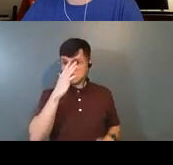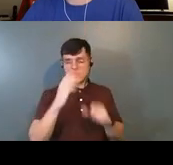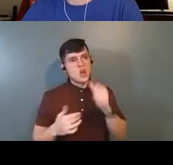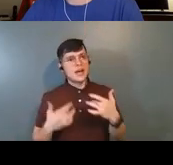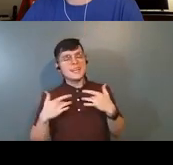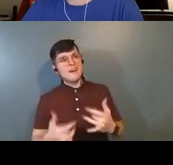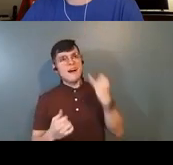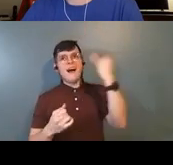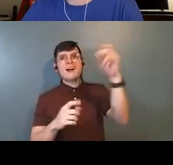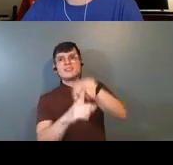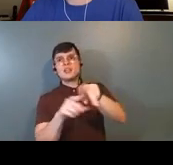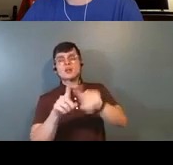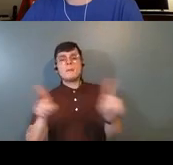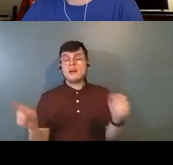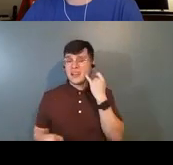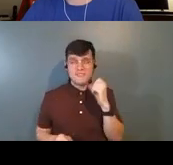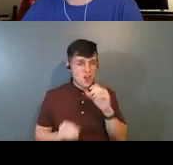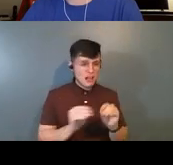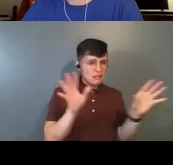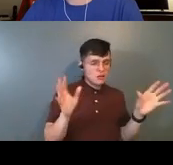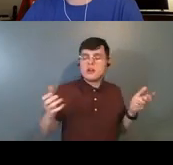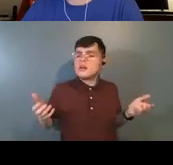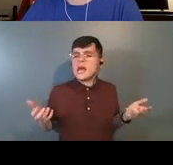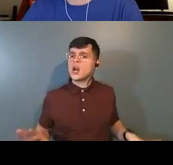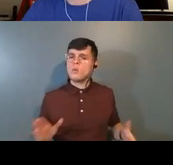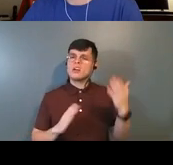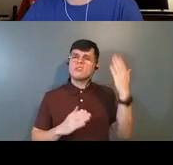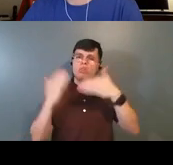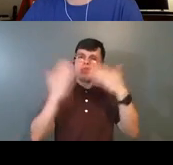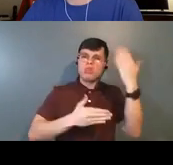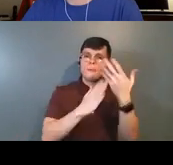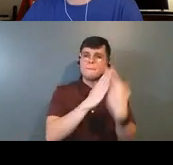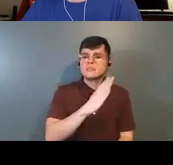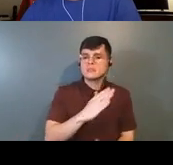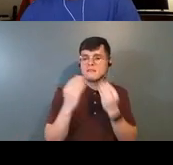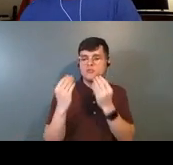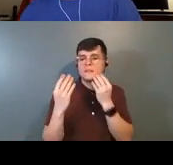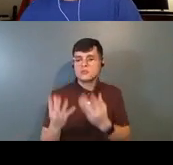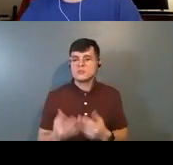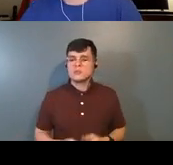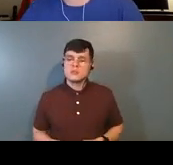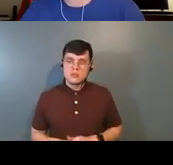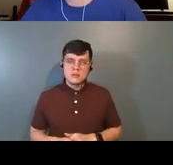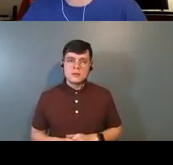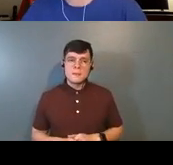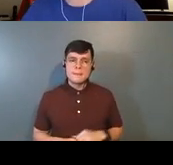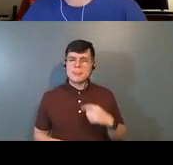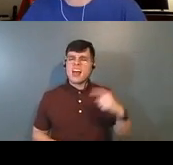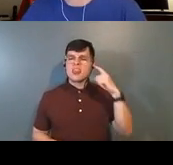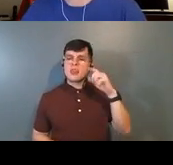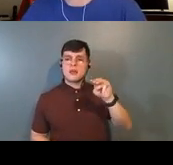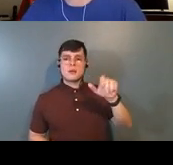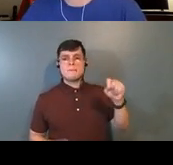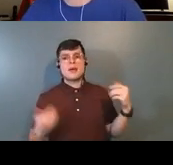it's not clear, I don't want to miss anything. So visited link graphic logo. I think Matt's so